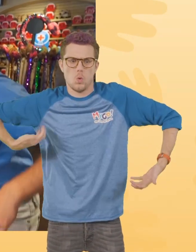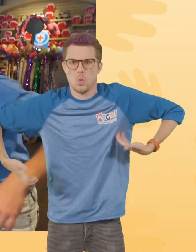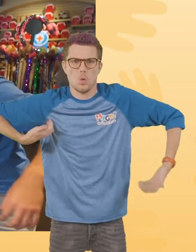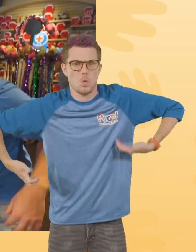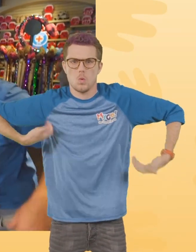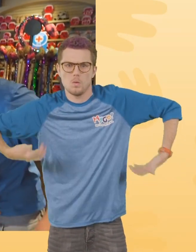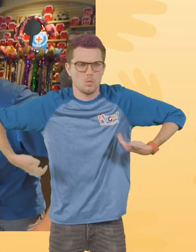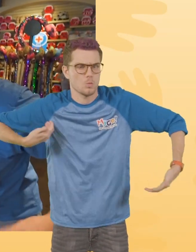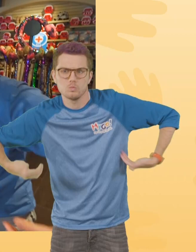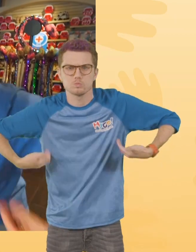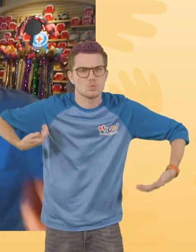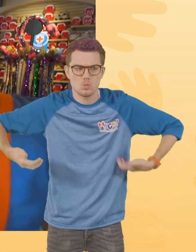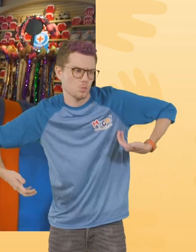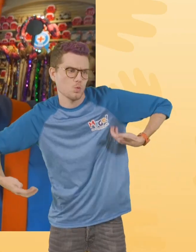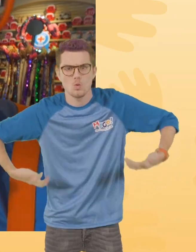This is a gorilla.